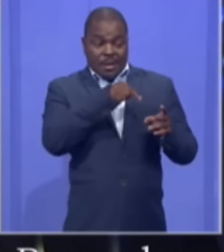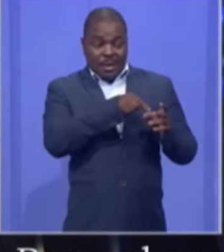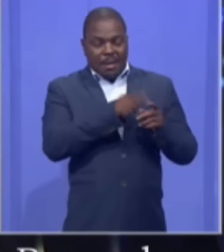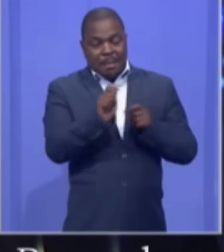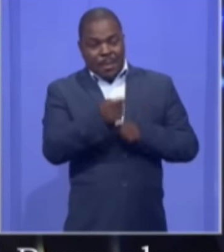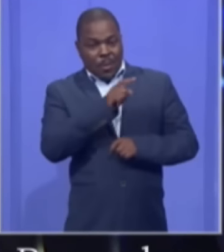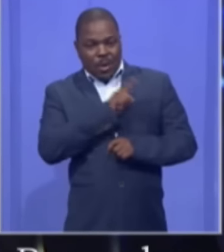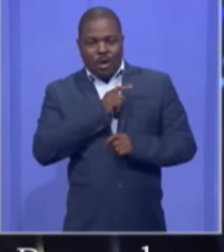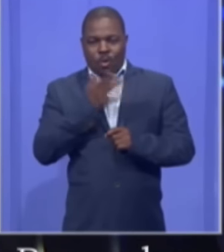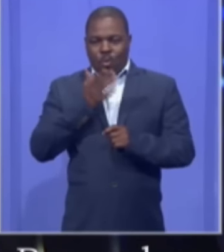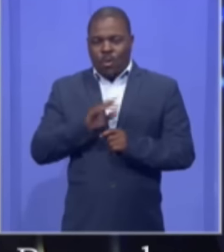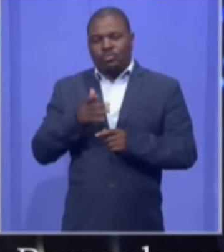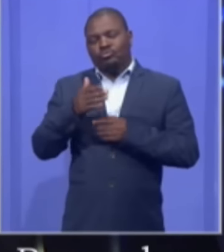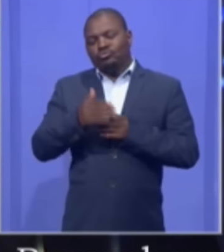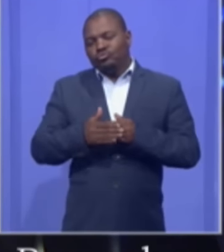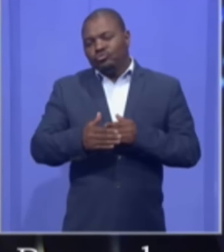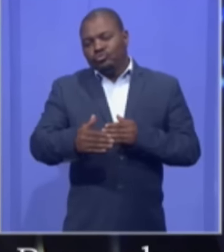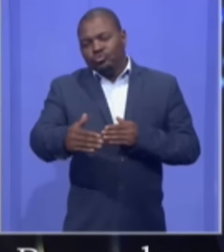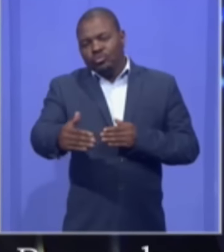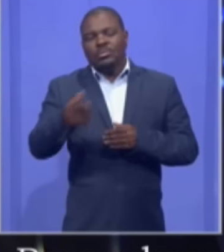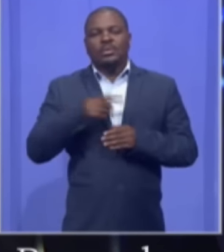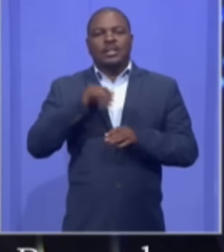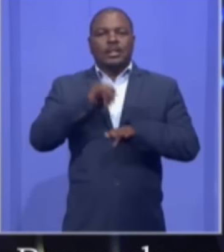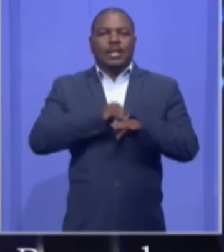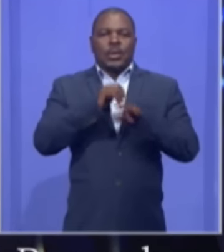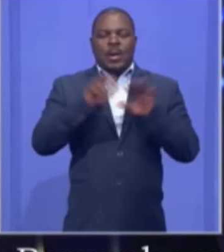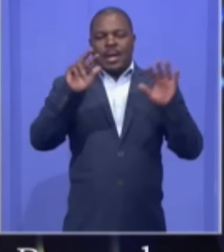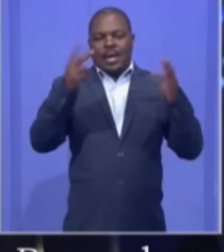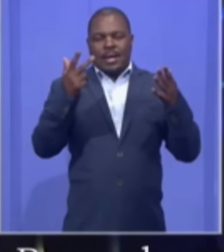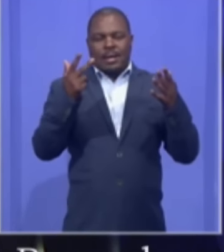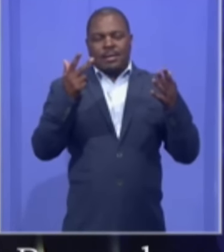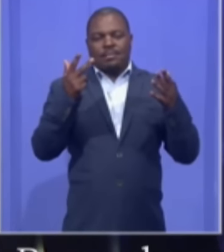ho lelekela mekete ya puo ya January 8.